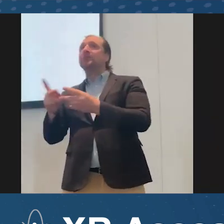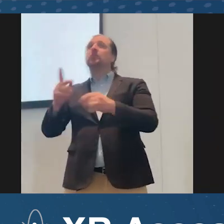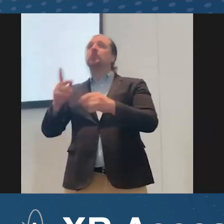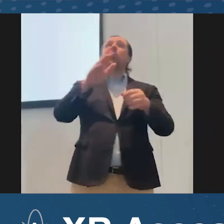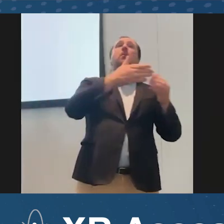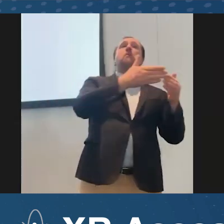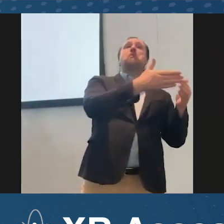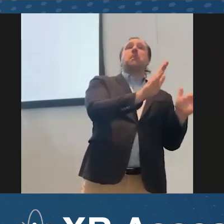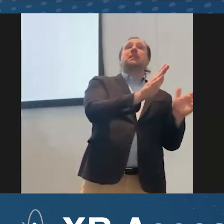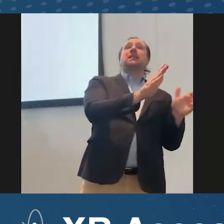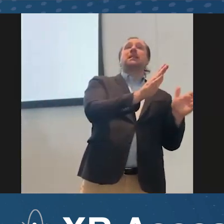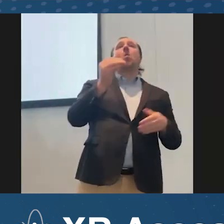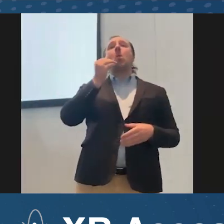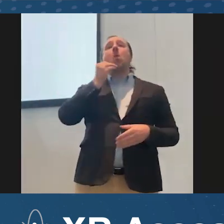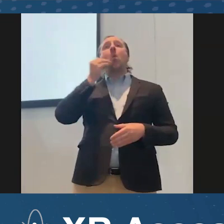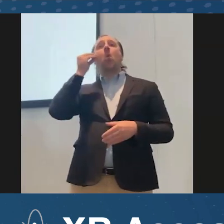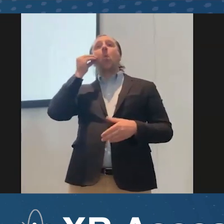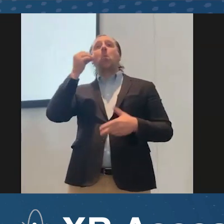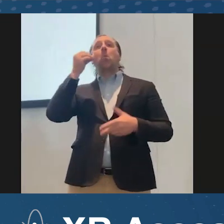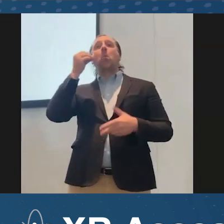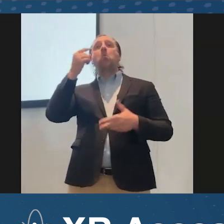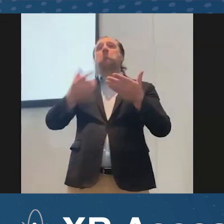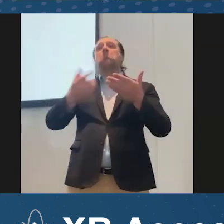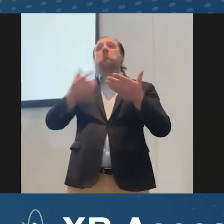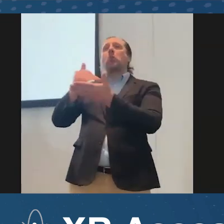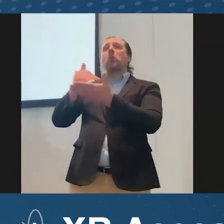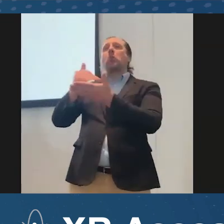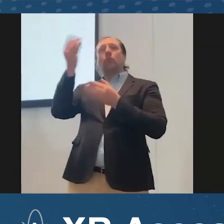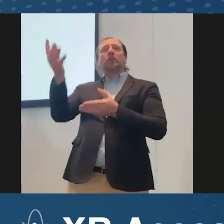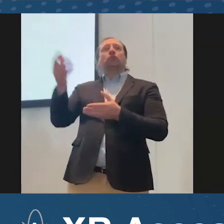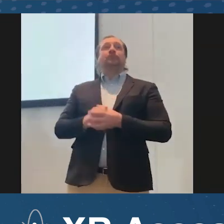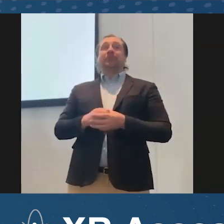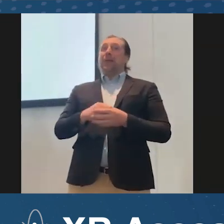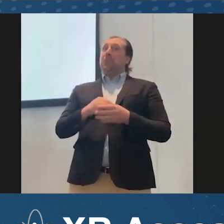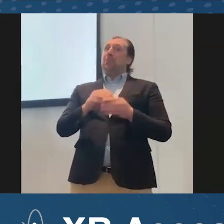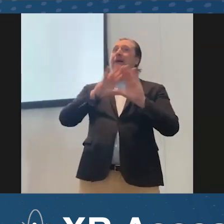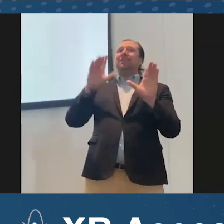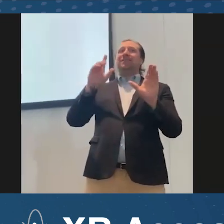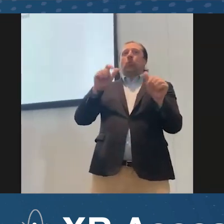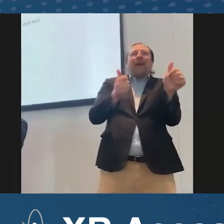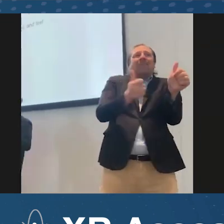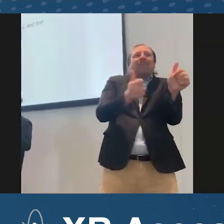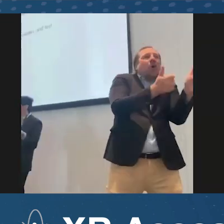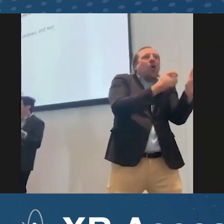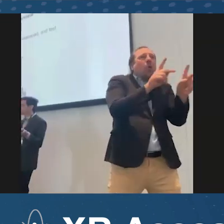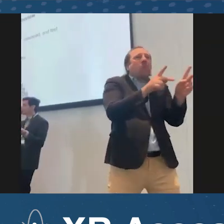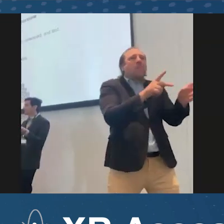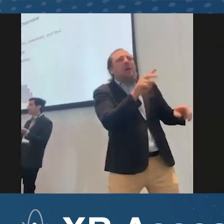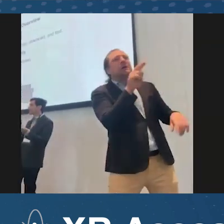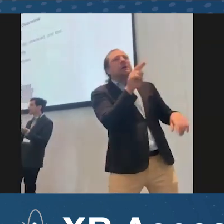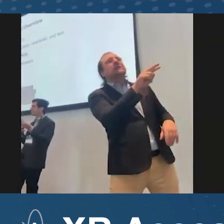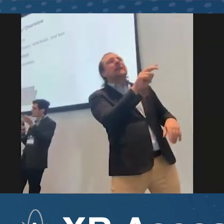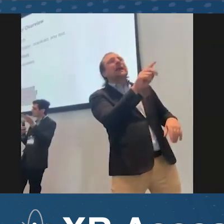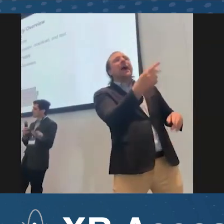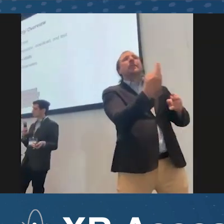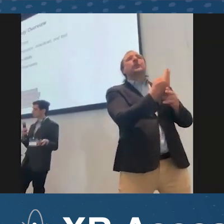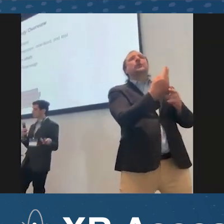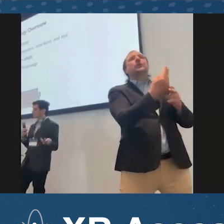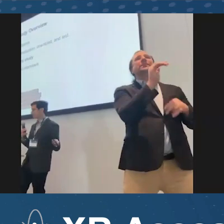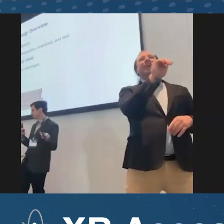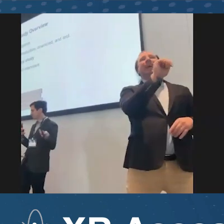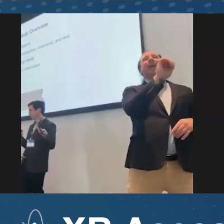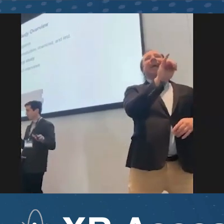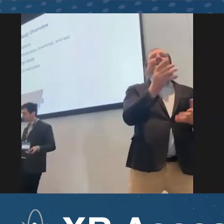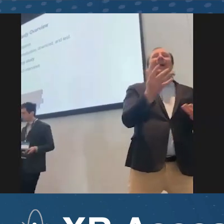homes. But obviously, we can't just like follow people and see how they're using SeeingAI. It's